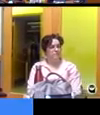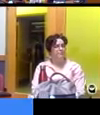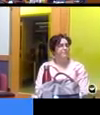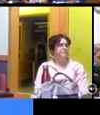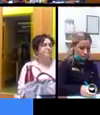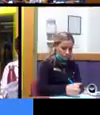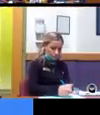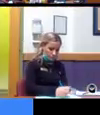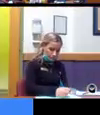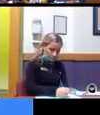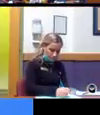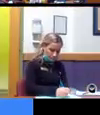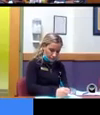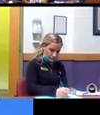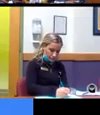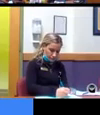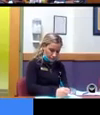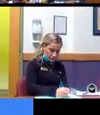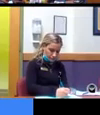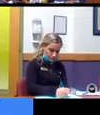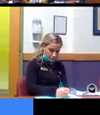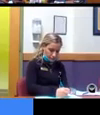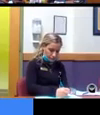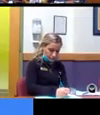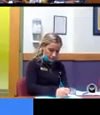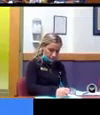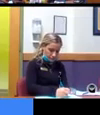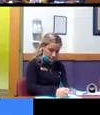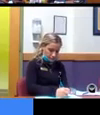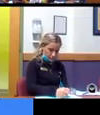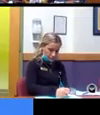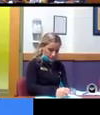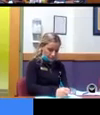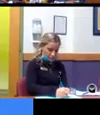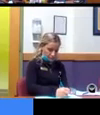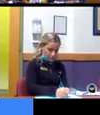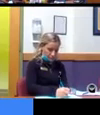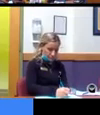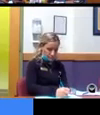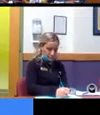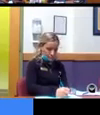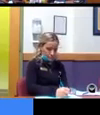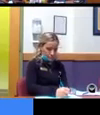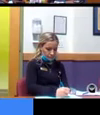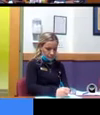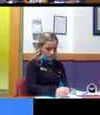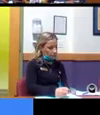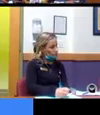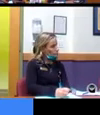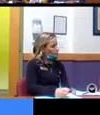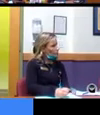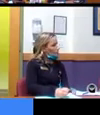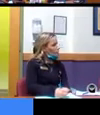slide. Here's what the day of the appointment looks like. Yeah, so you'll check in or